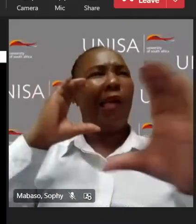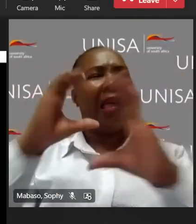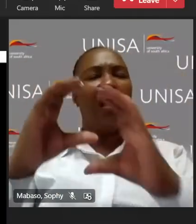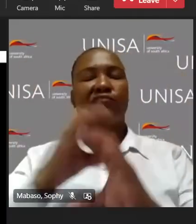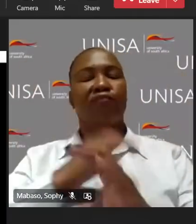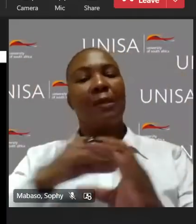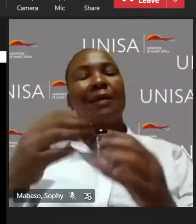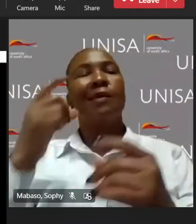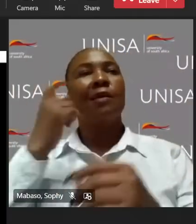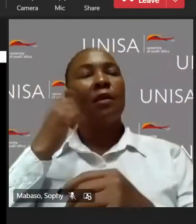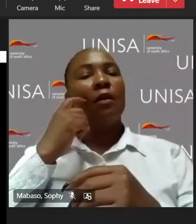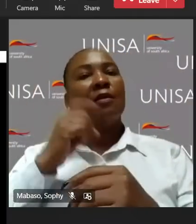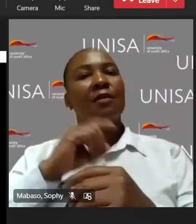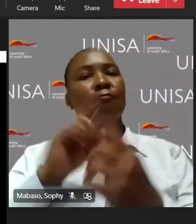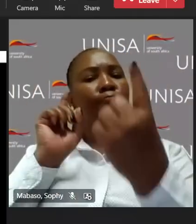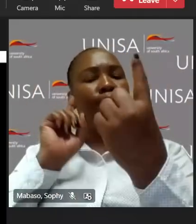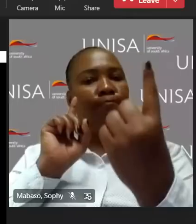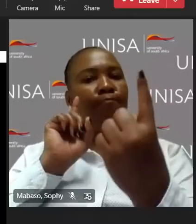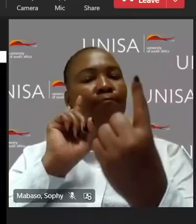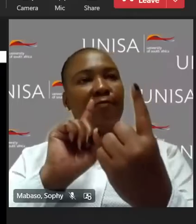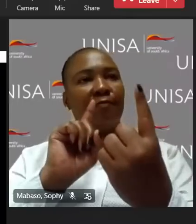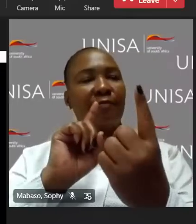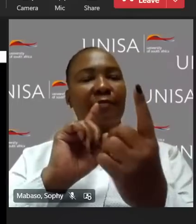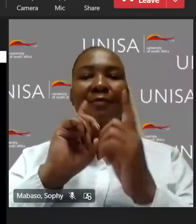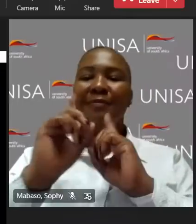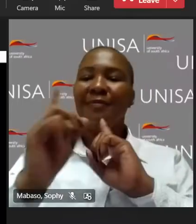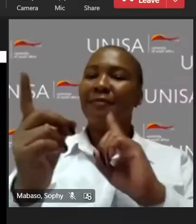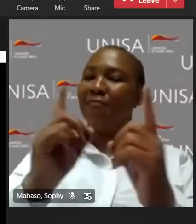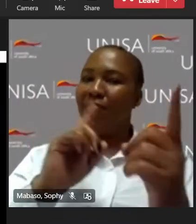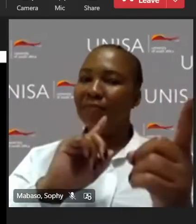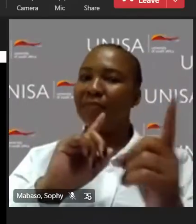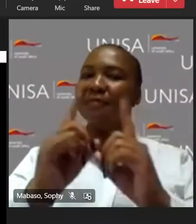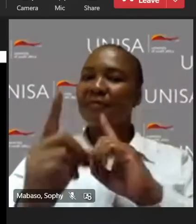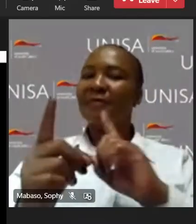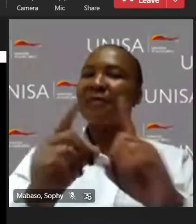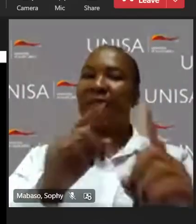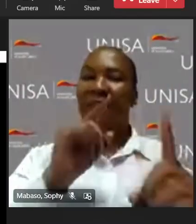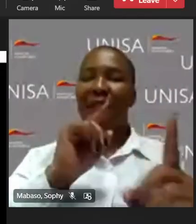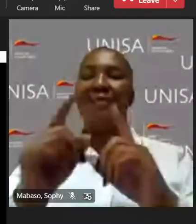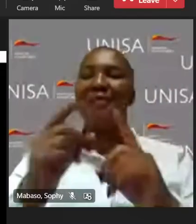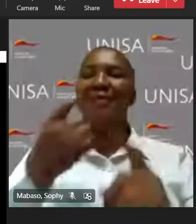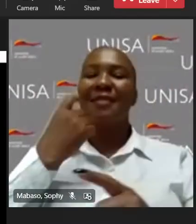them and talk gently. And then